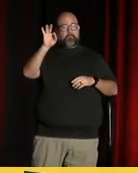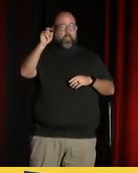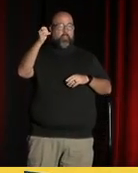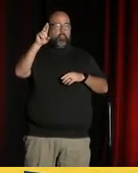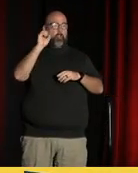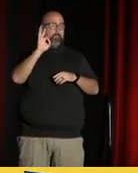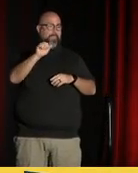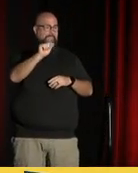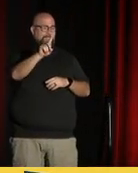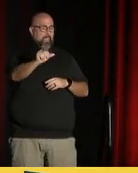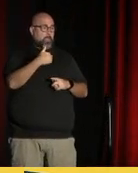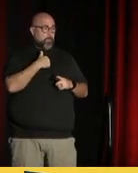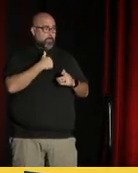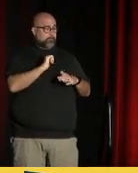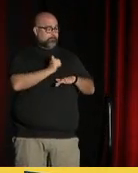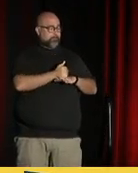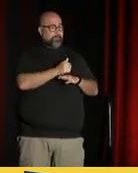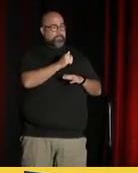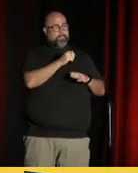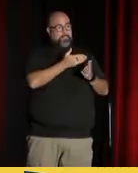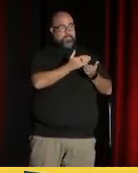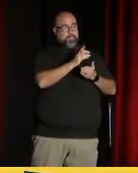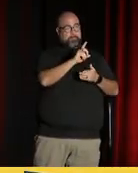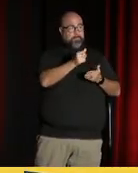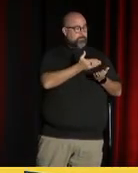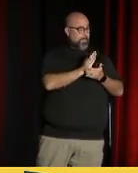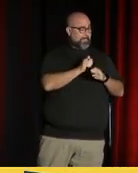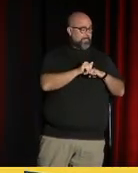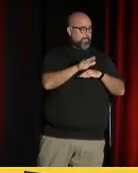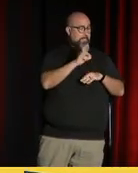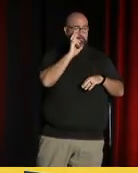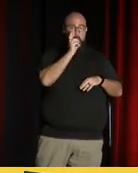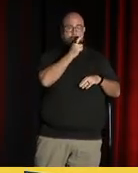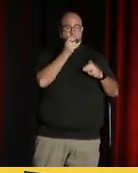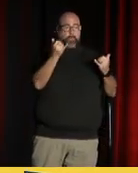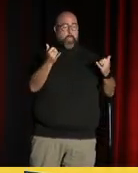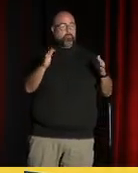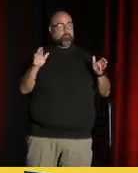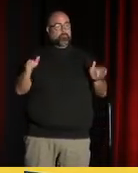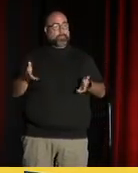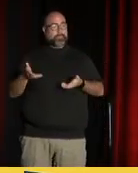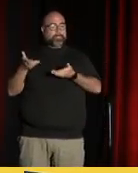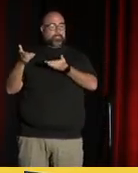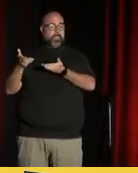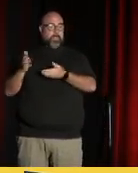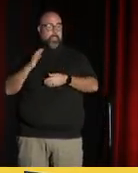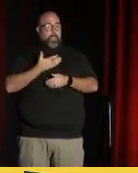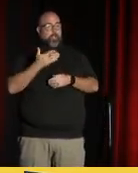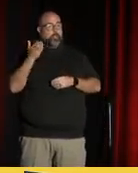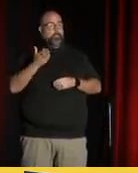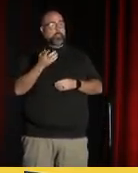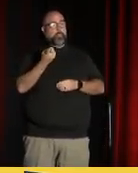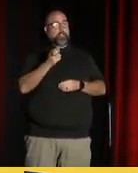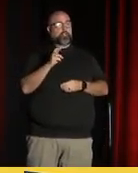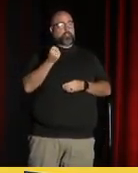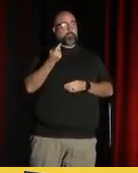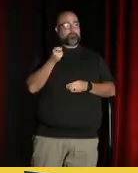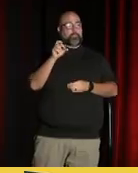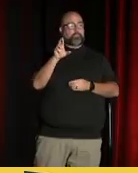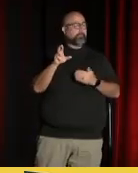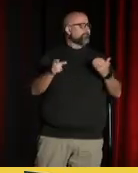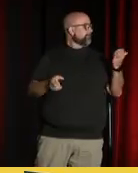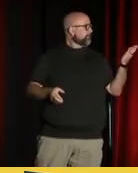something amazing for disability rights, he sent them roses. So here to present our speaker, Dr. Spencer, with